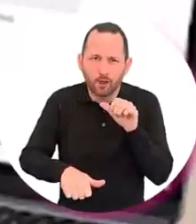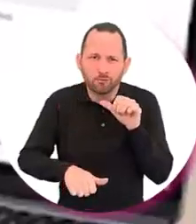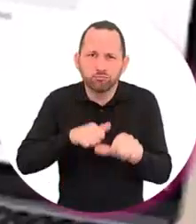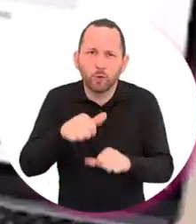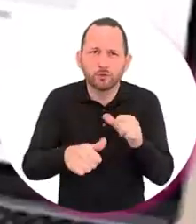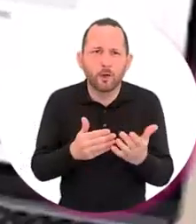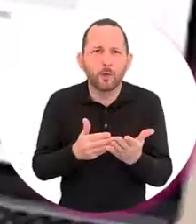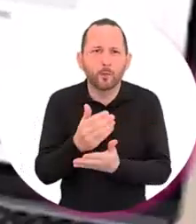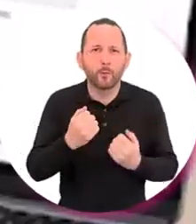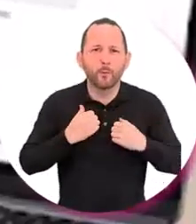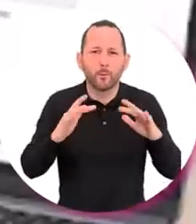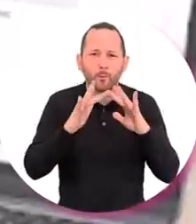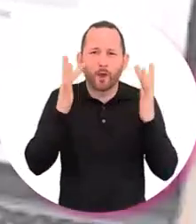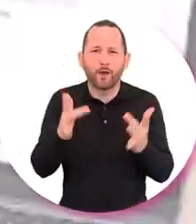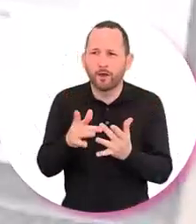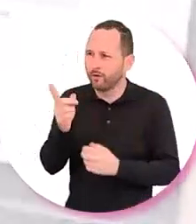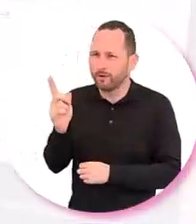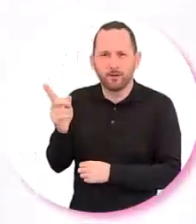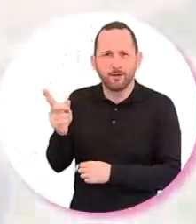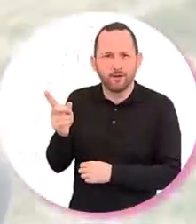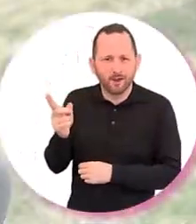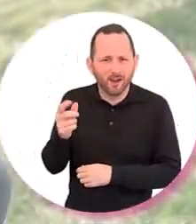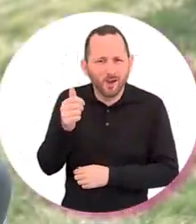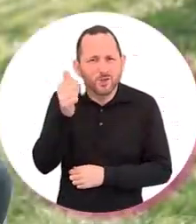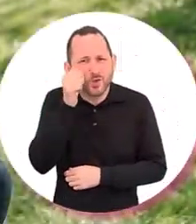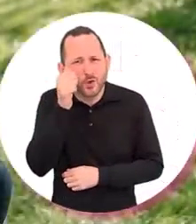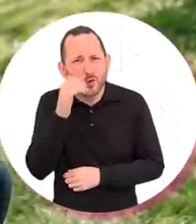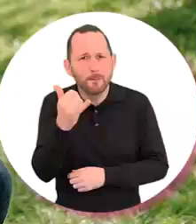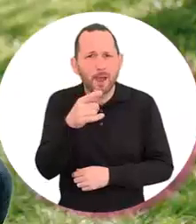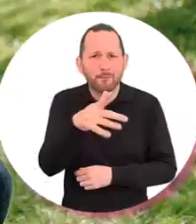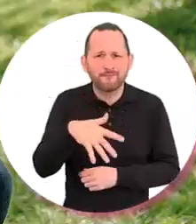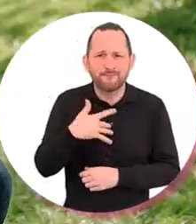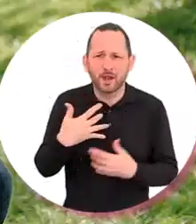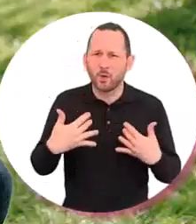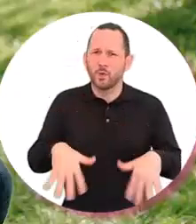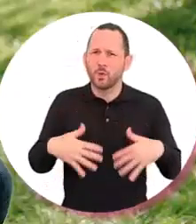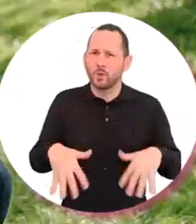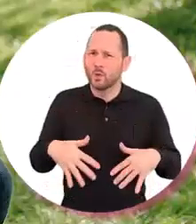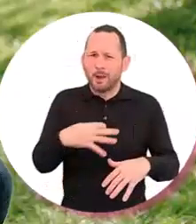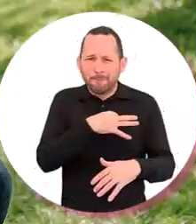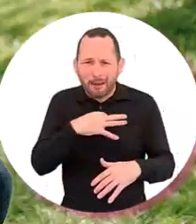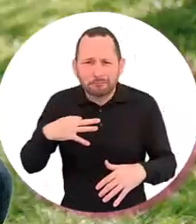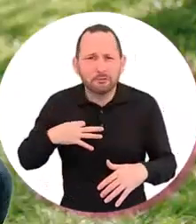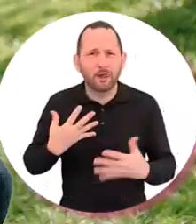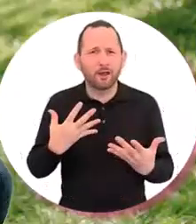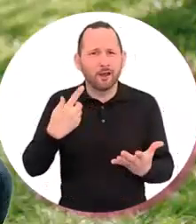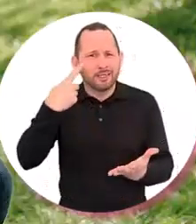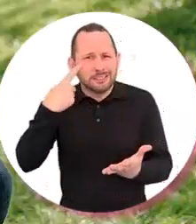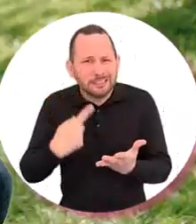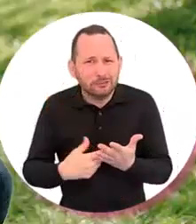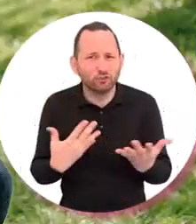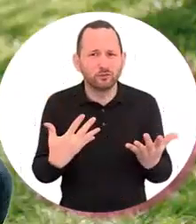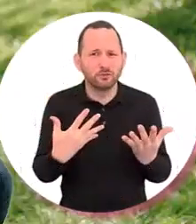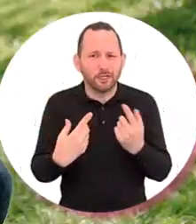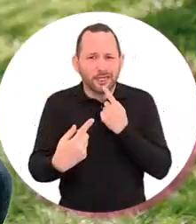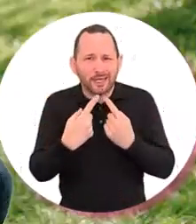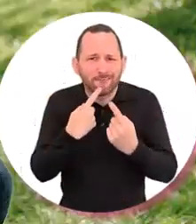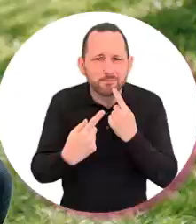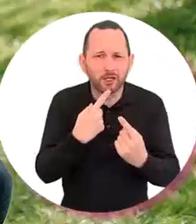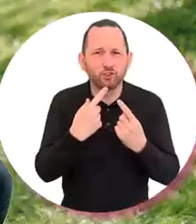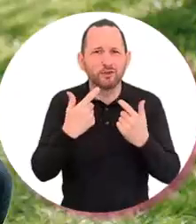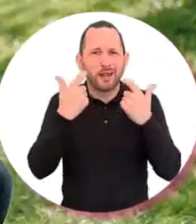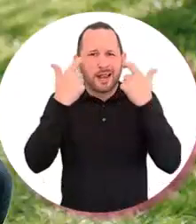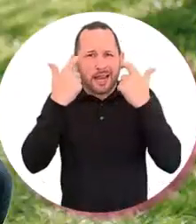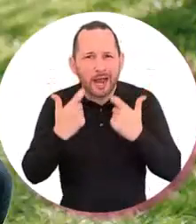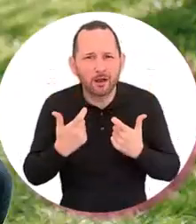stress-free using the Fertility Consent platform. We recognize that beginning fertility treatment can feel overwhelming. There are